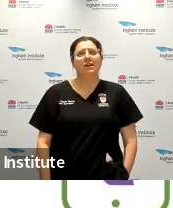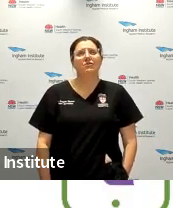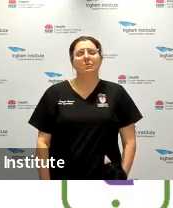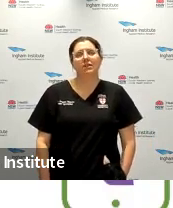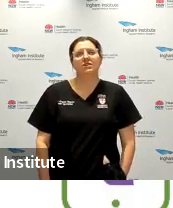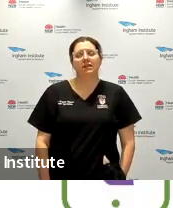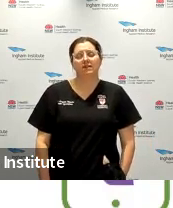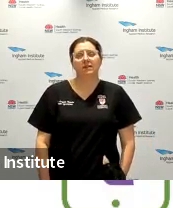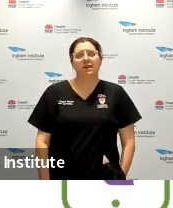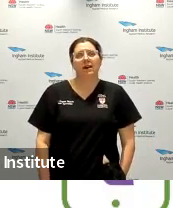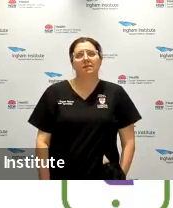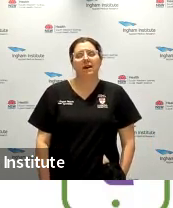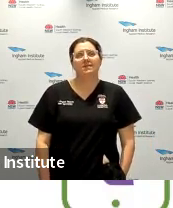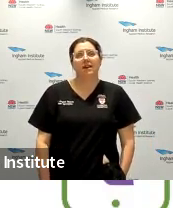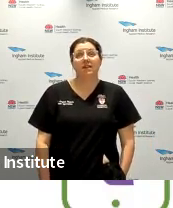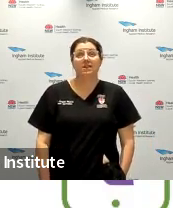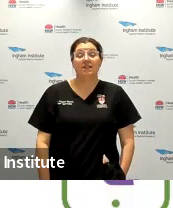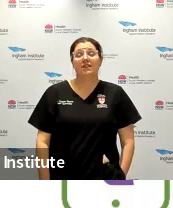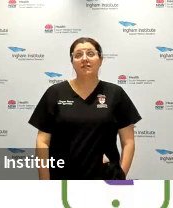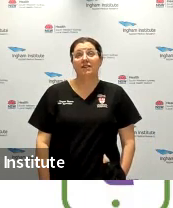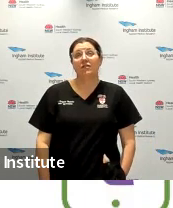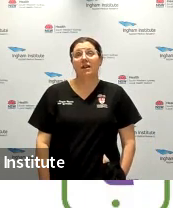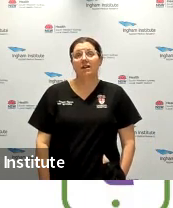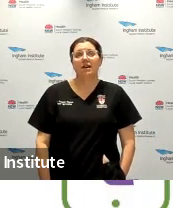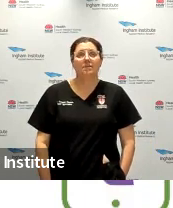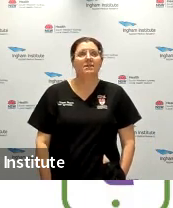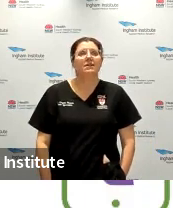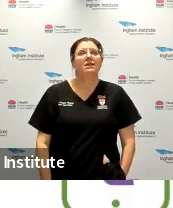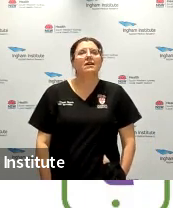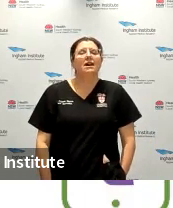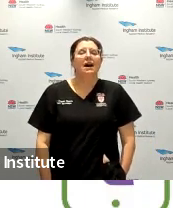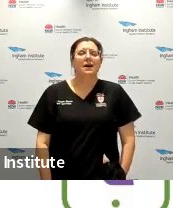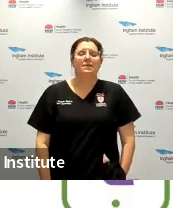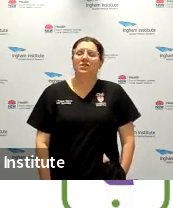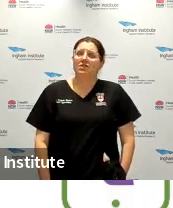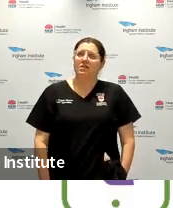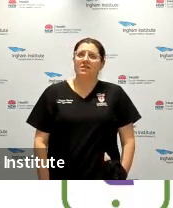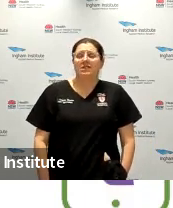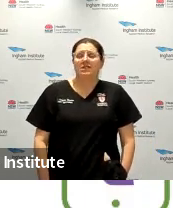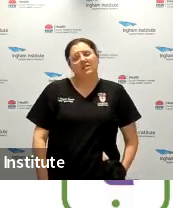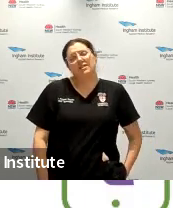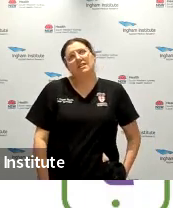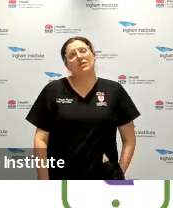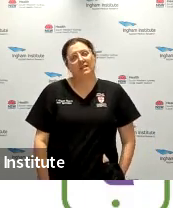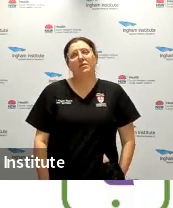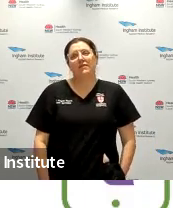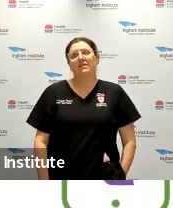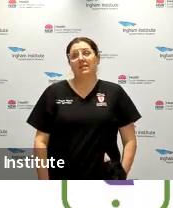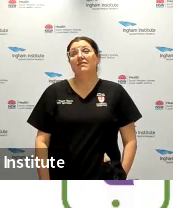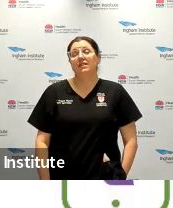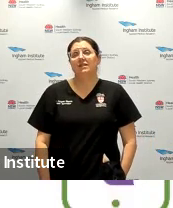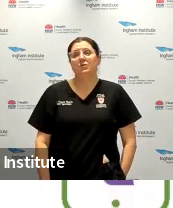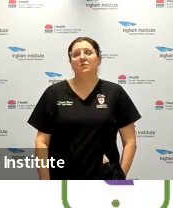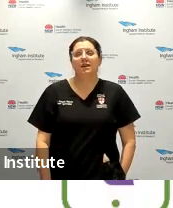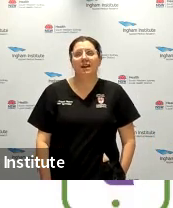compliance is quite underappreciated as having a significant effect on the outcomes. So just to give you an example